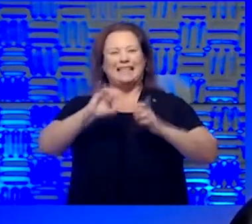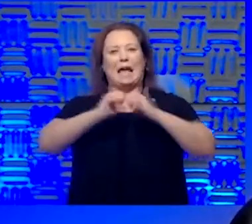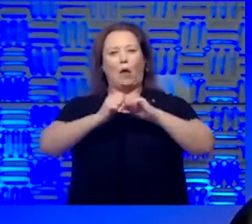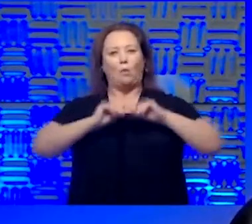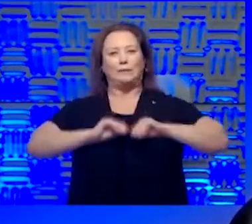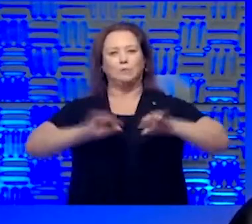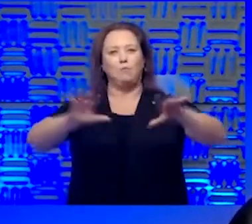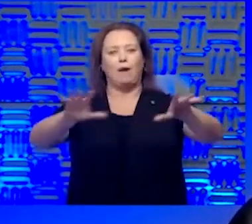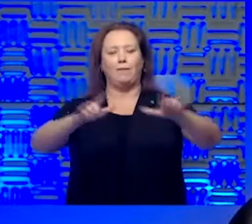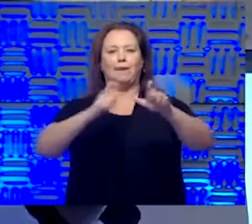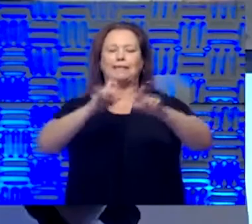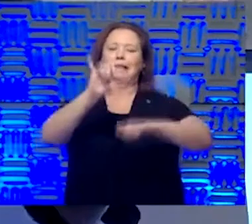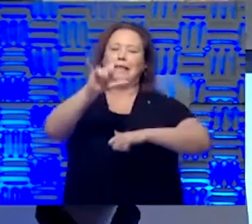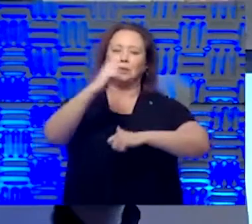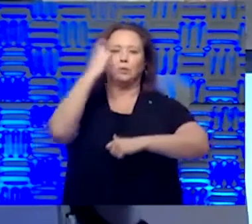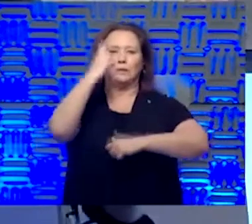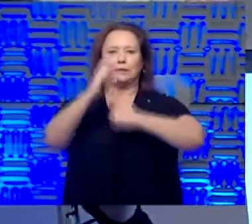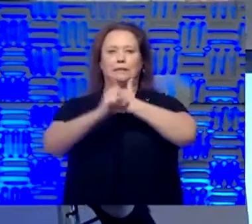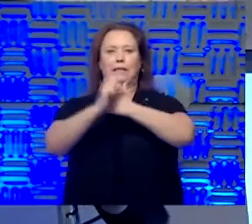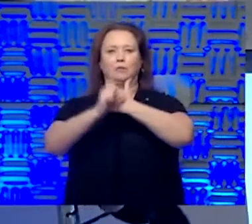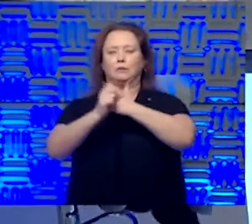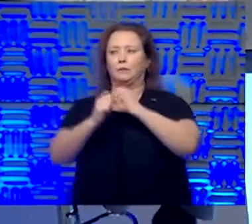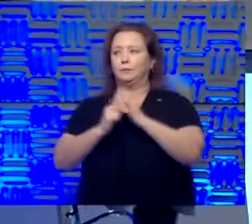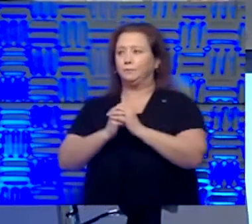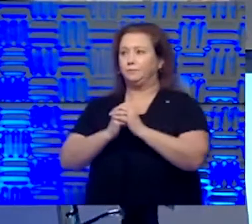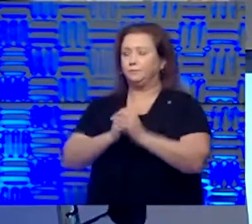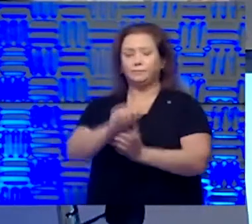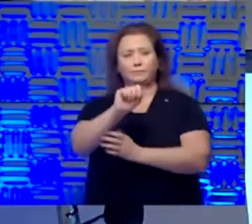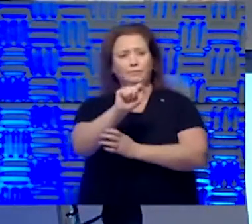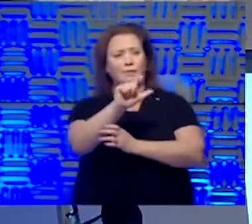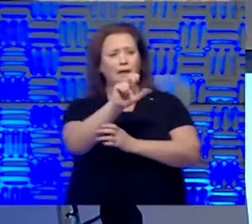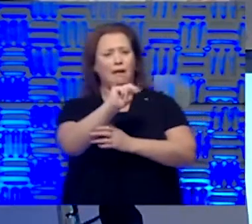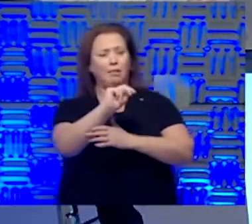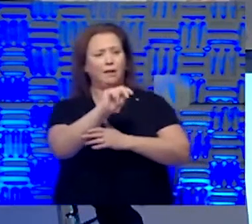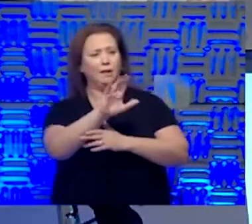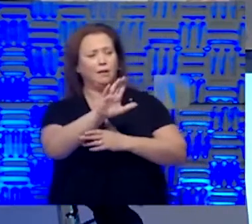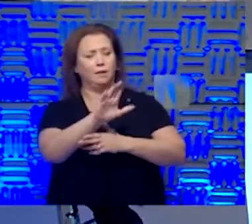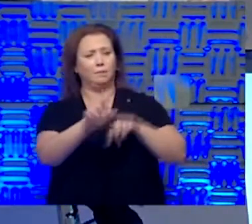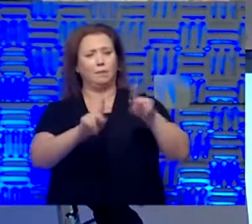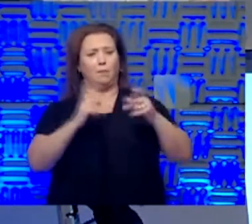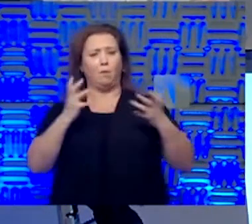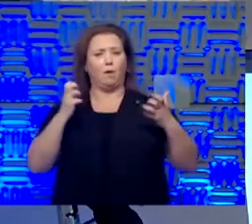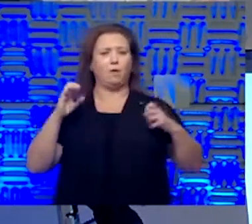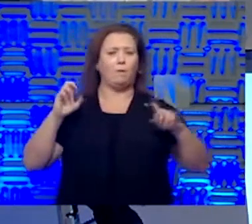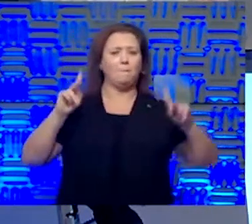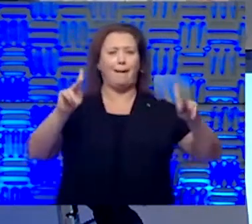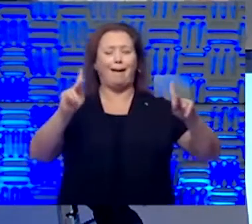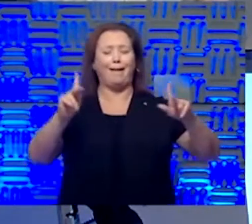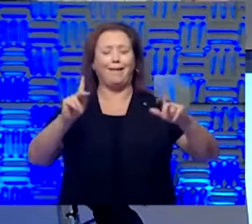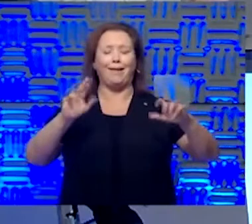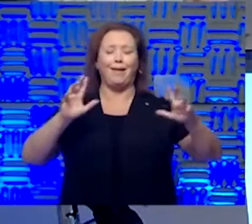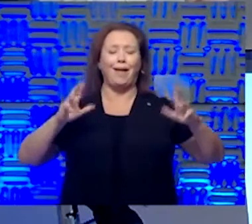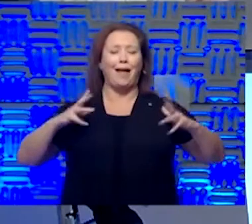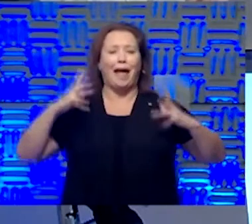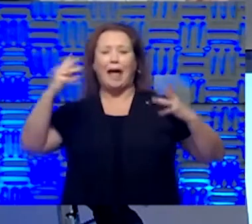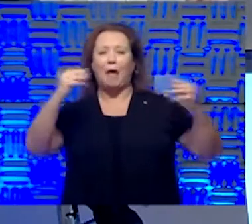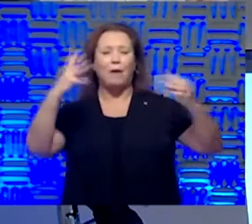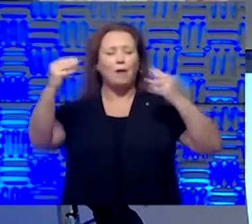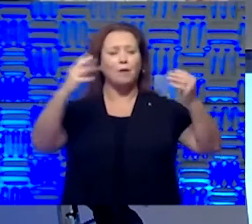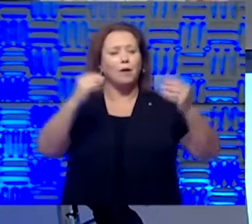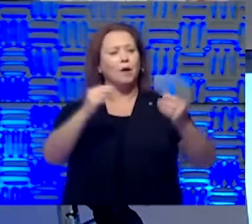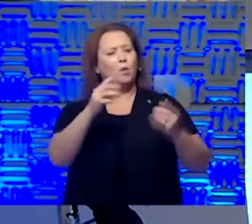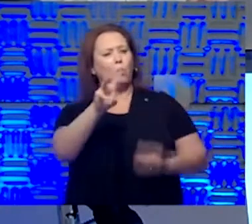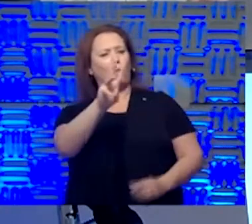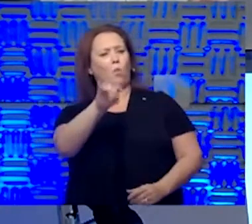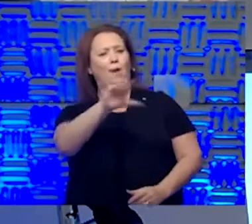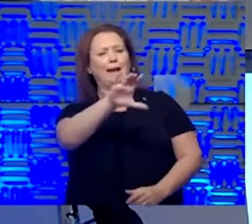that's why it's very dangerous. So, Allen, how do you try and help combat that as everybody wants to get back out into society? What do you do in a place like Wyandotte County,